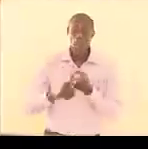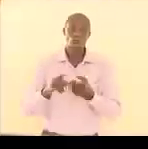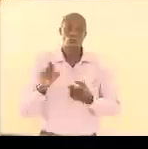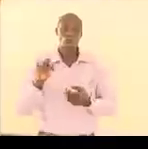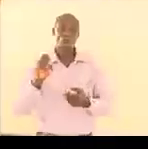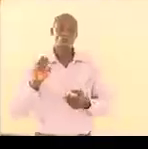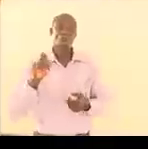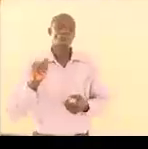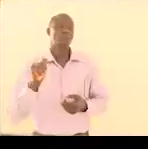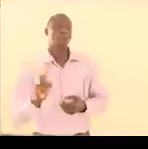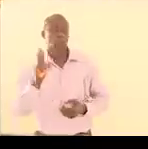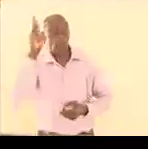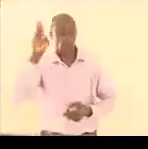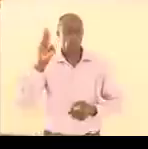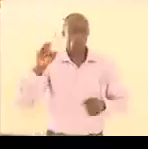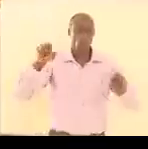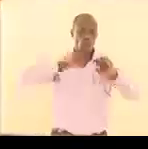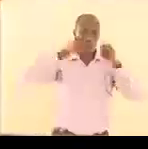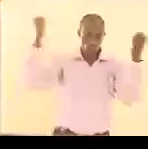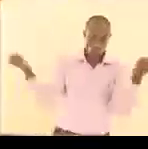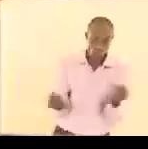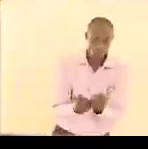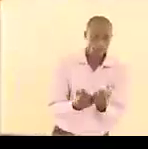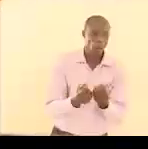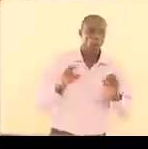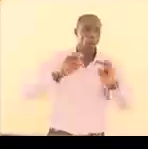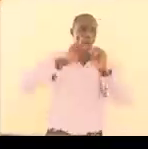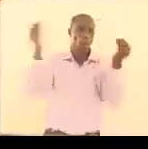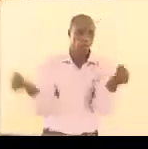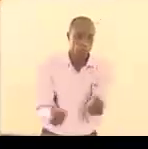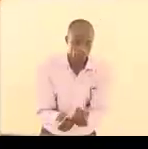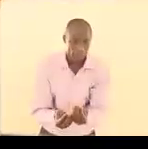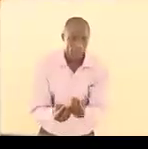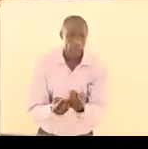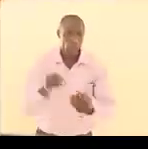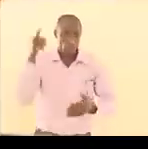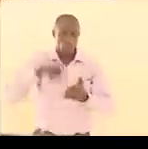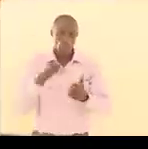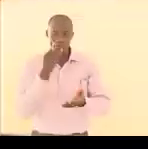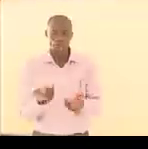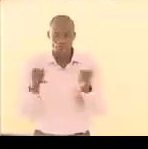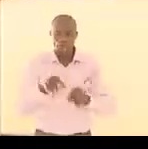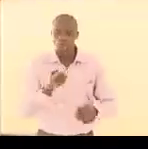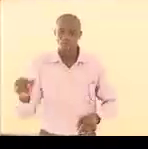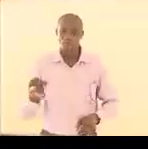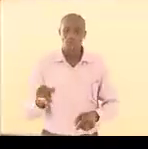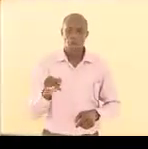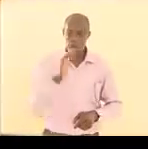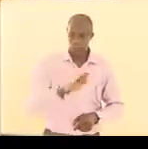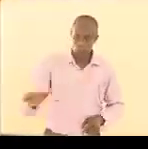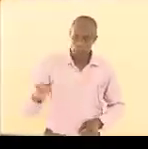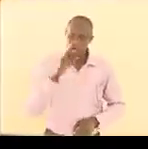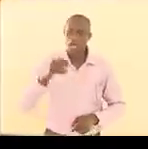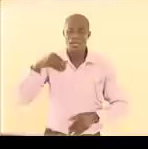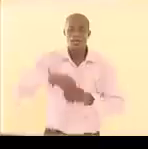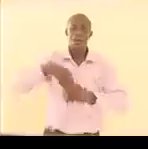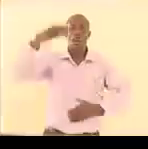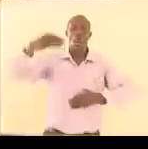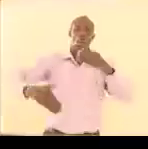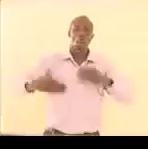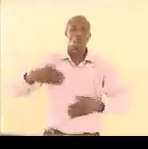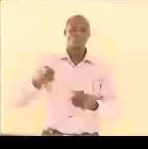how to set up organizations to distribute the money we have grabbed, then what is happening is the children are in